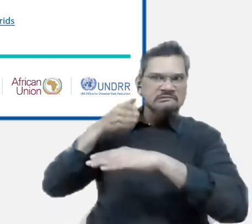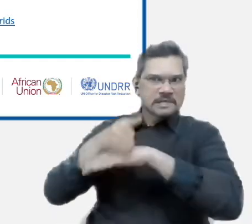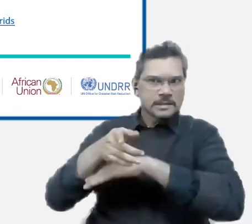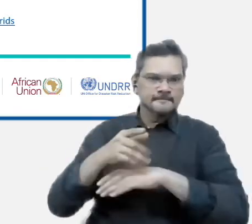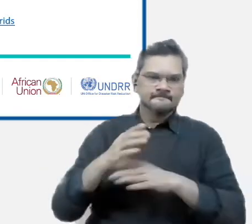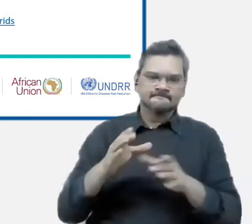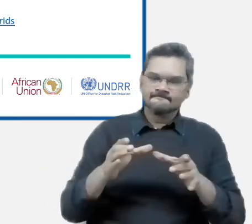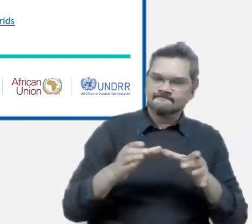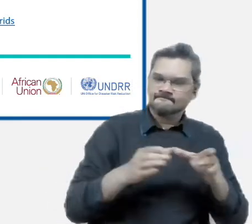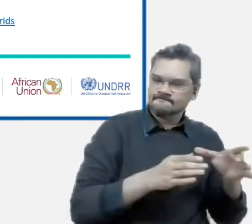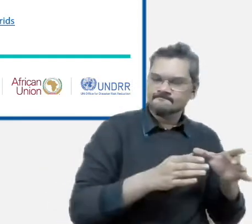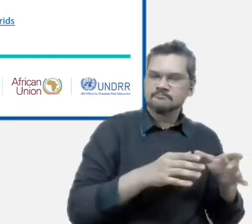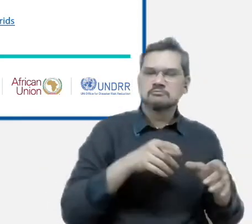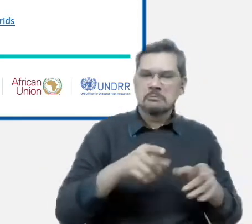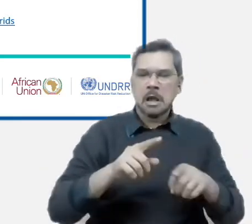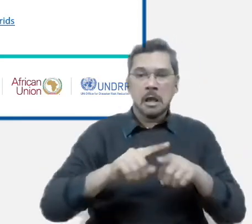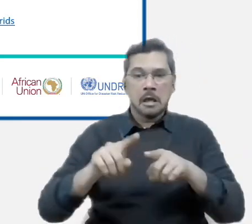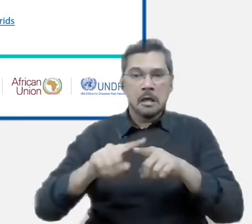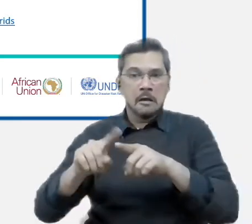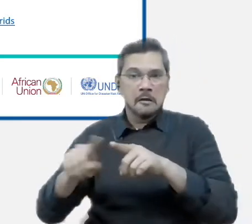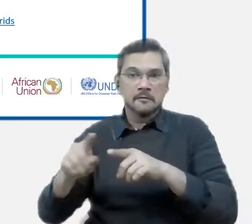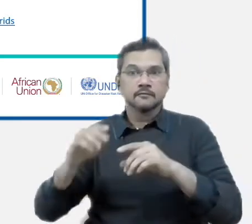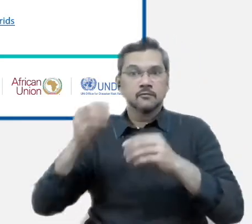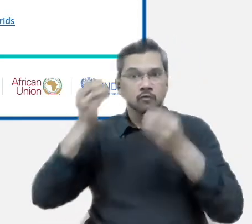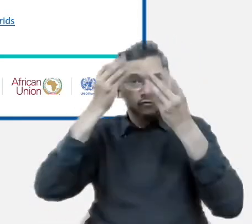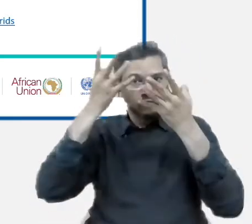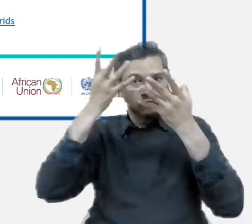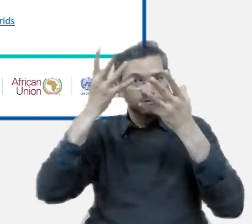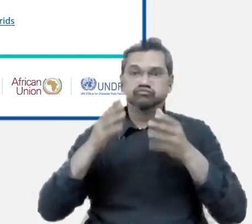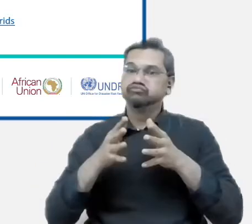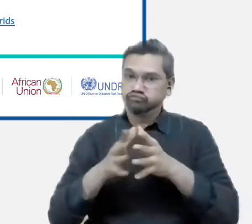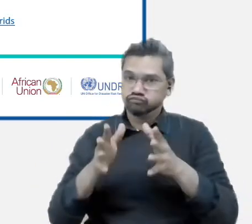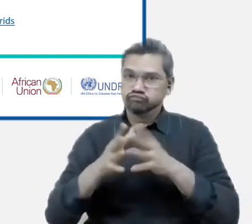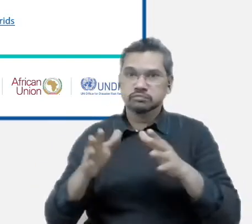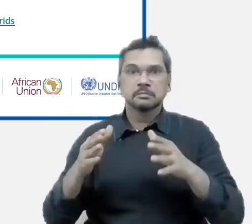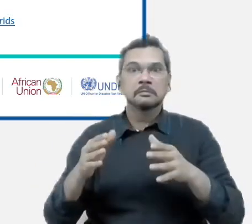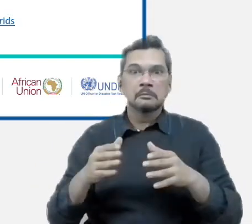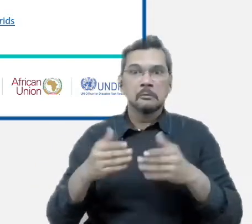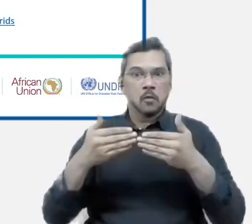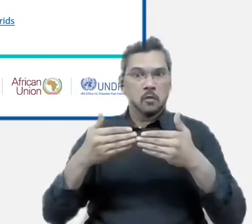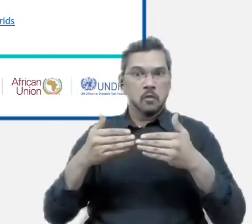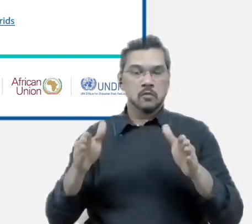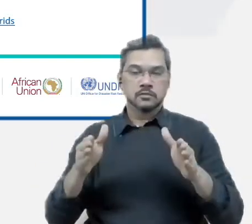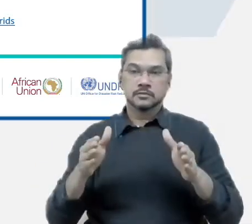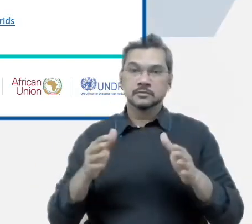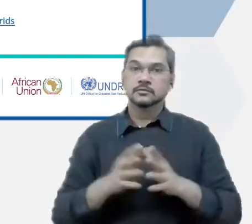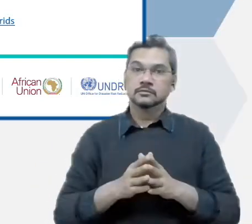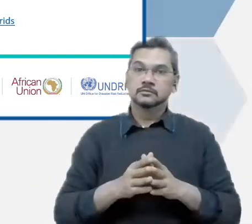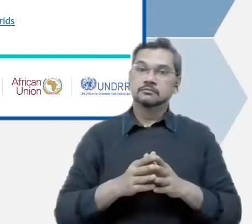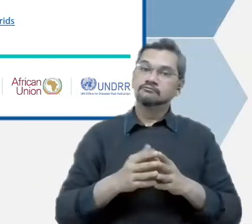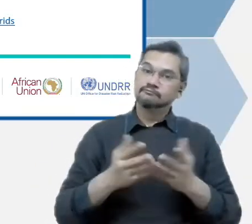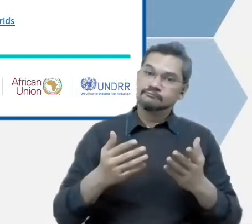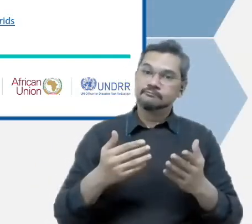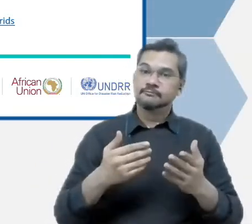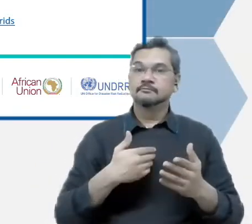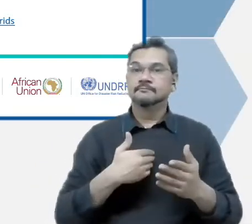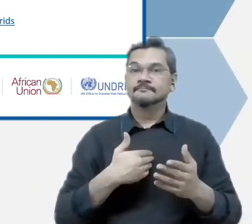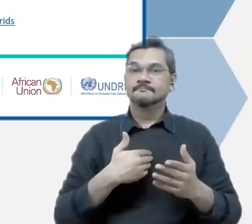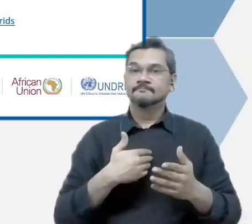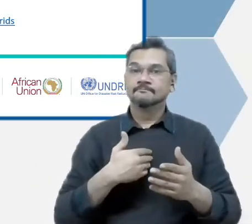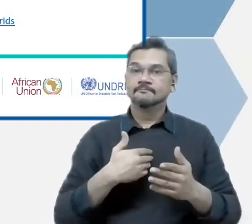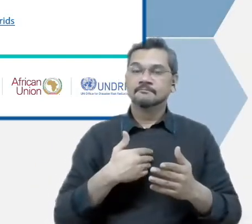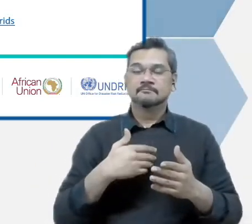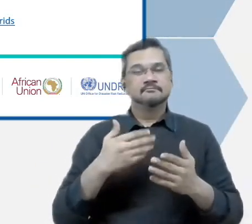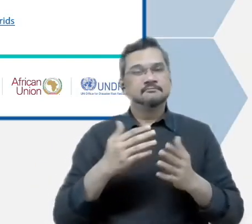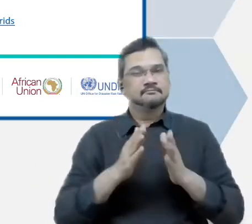here, and an ask to all of you, from the meteorologists in the room through to those working on risk profiles, any of that work you're doing,